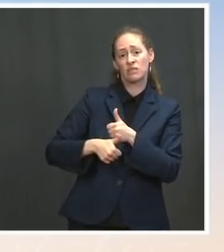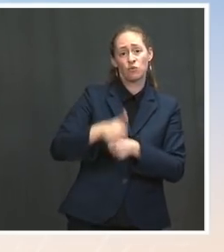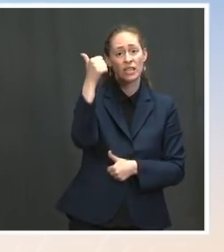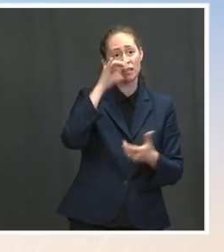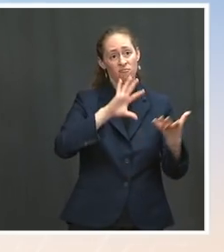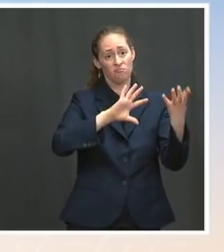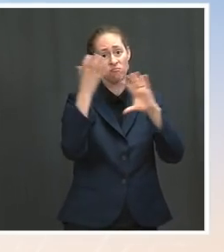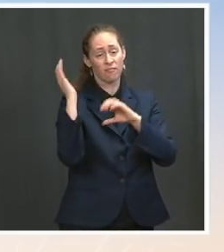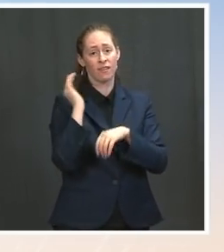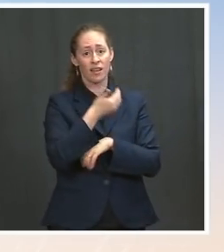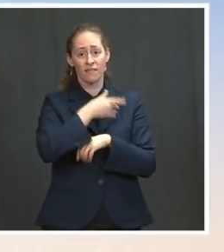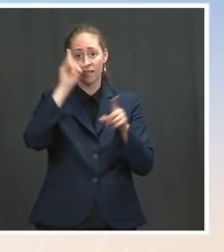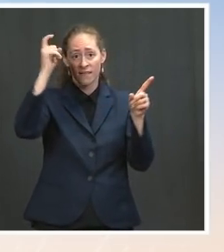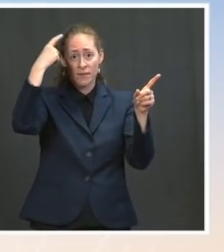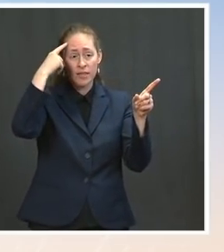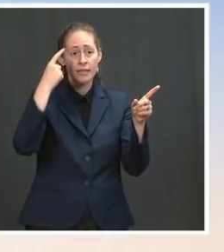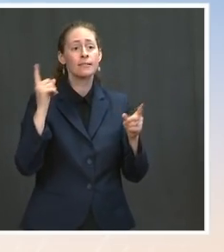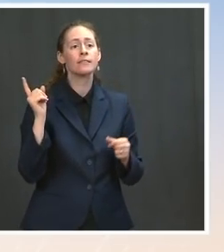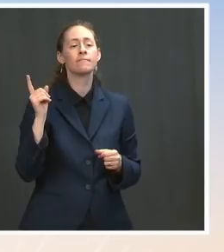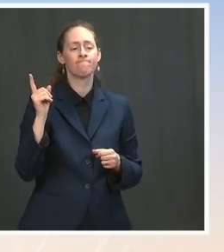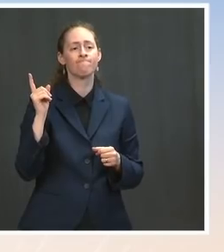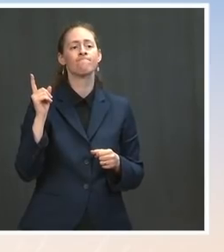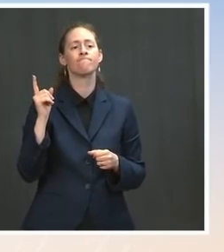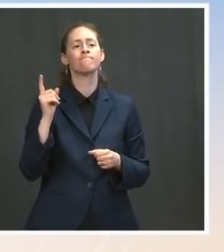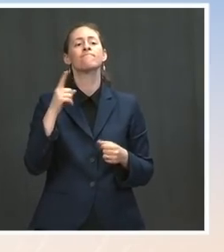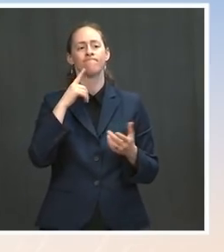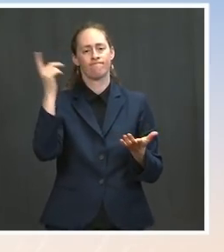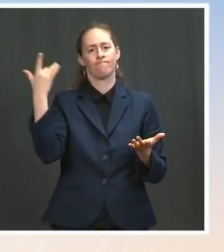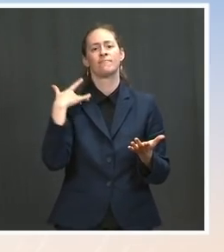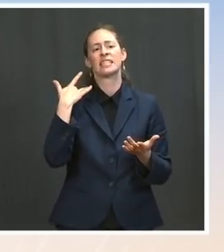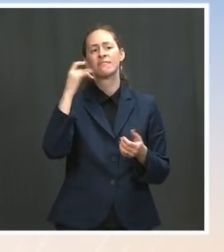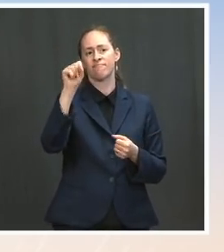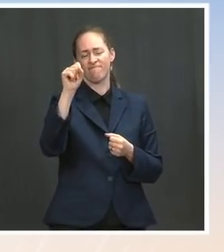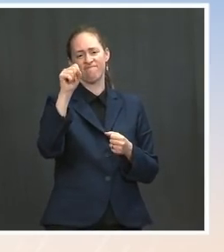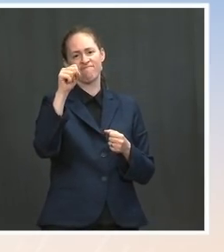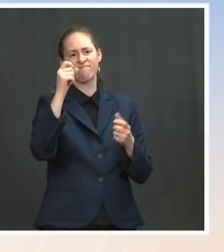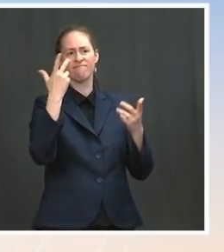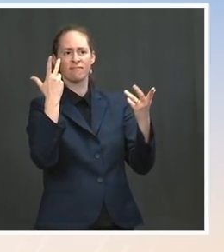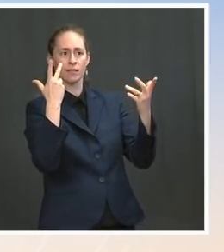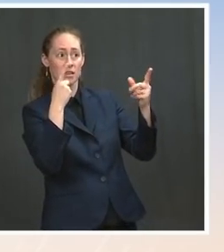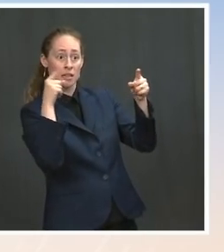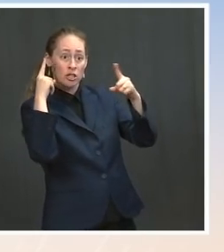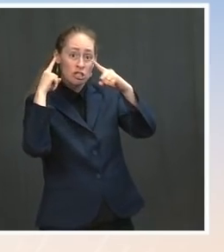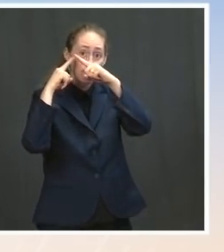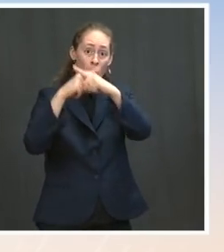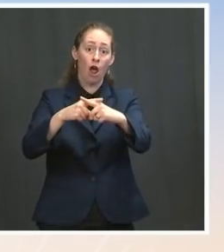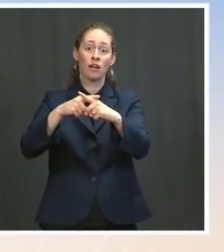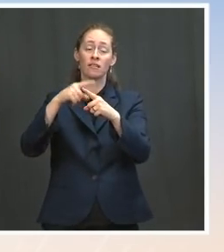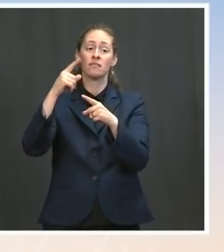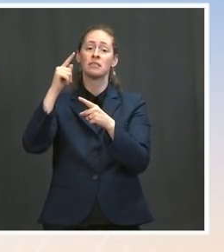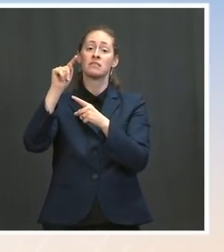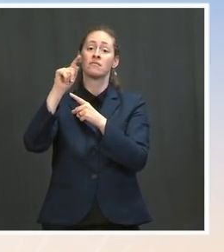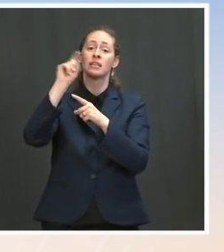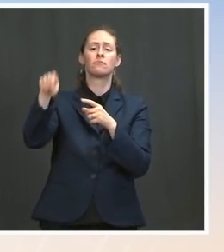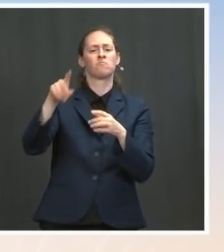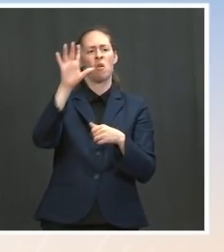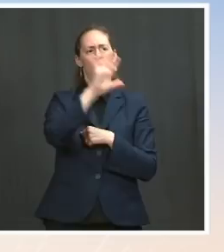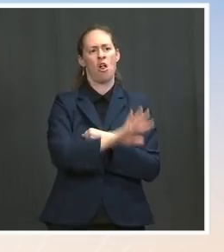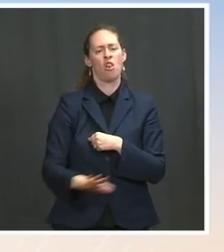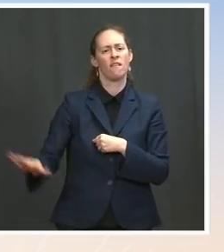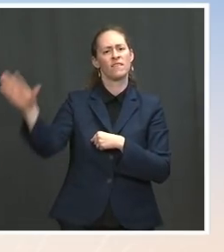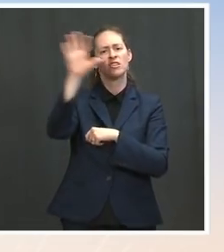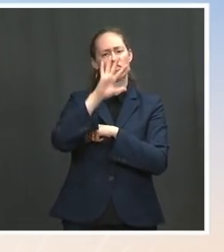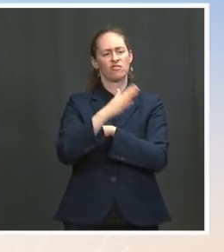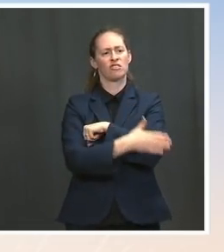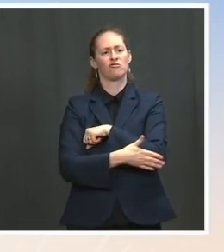democracy being advanced, as we see have seen, not just in Texas, as you well know, but in states across the country on the basis of the